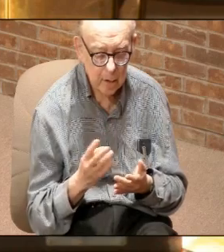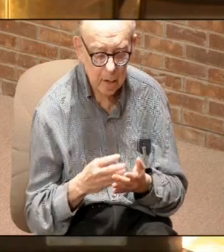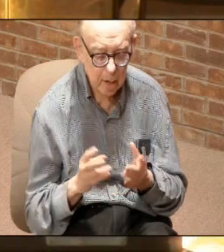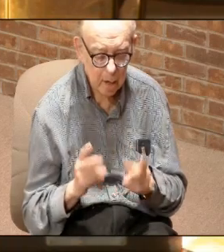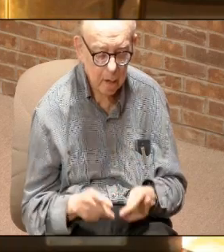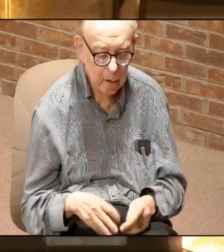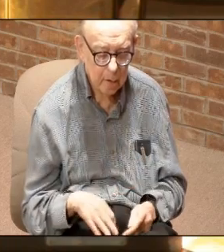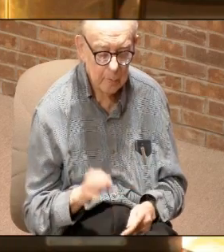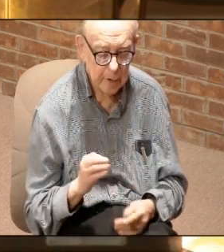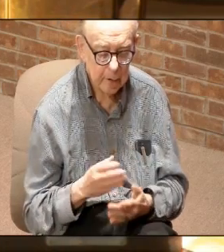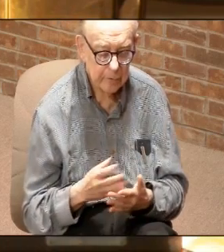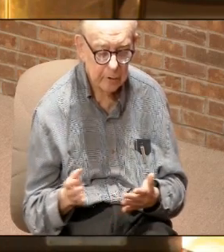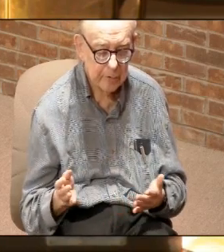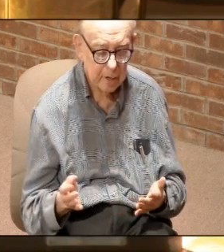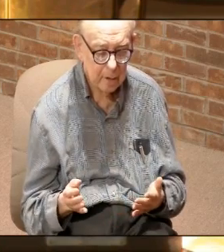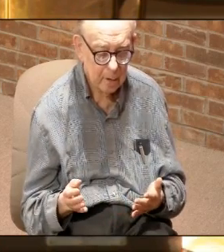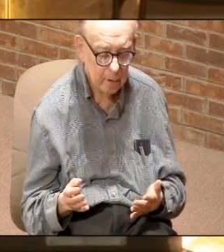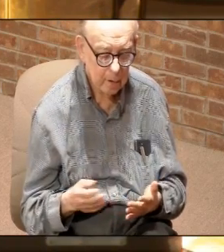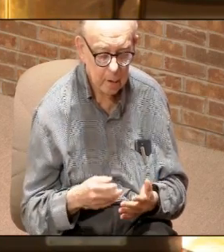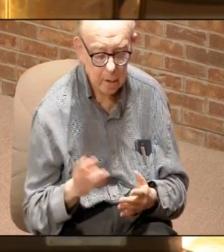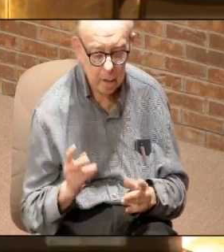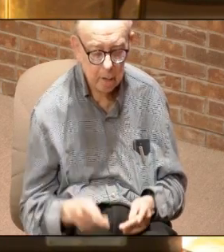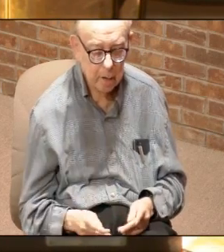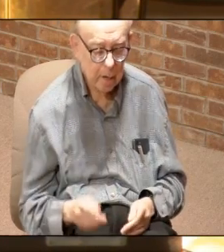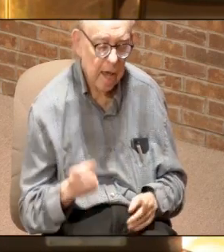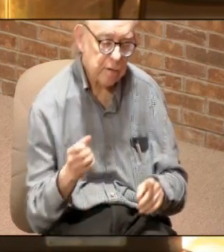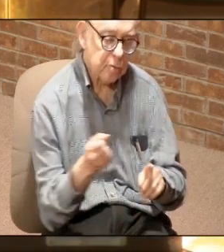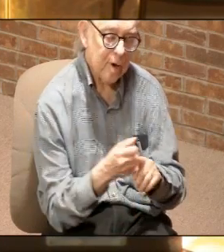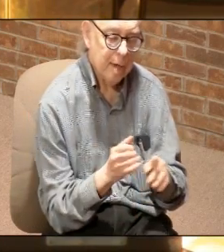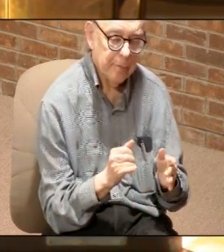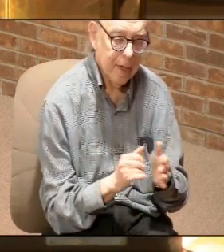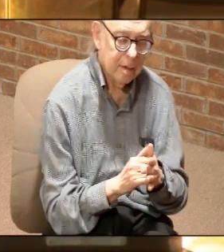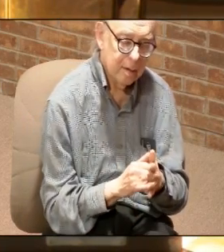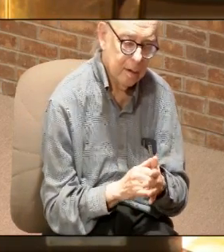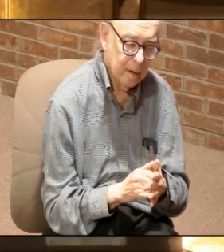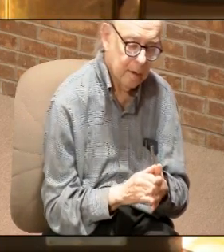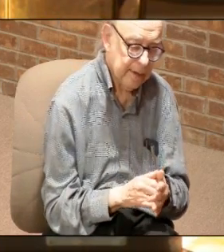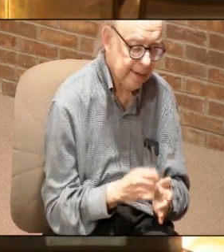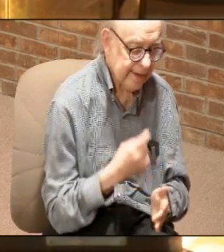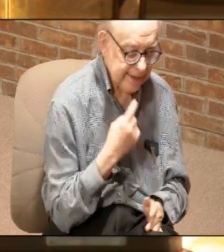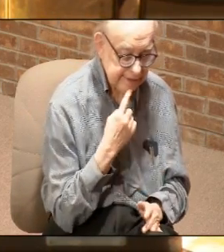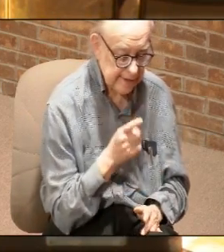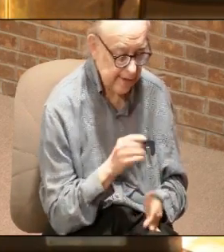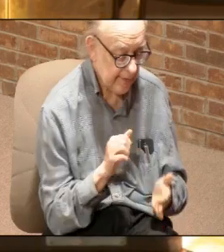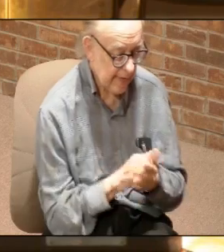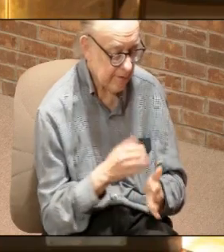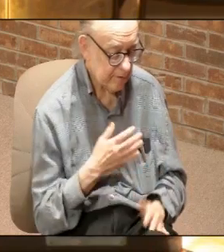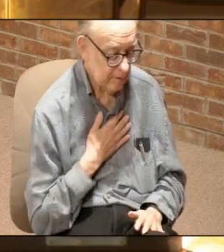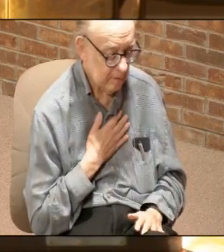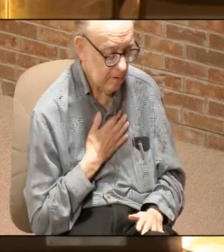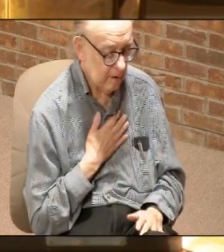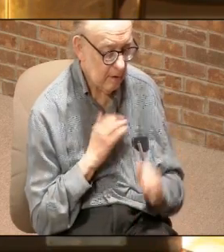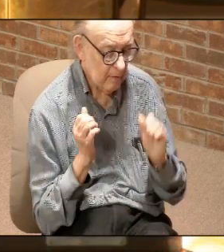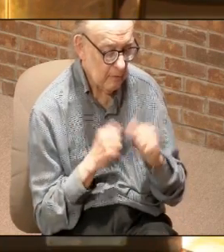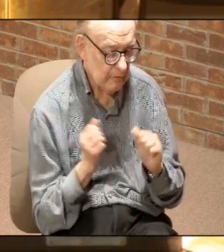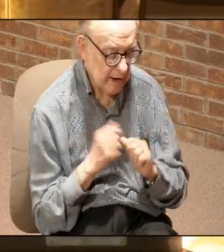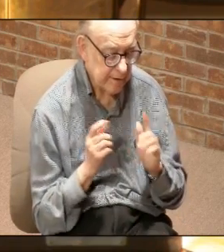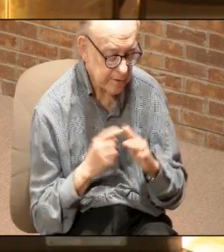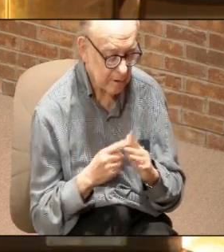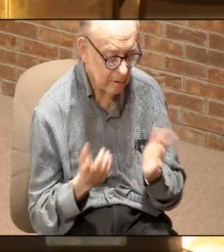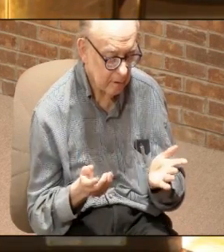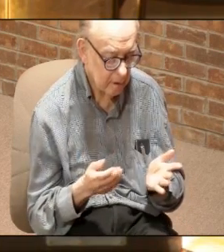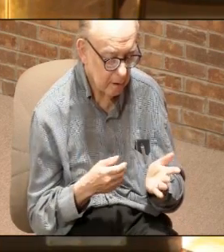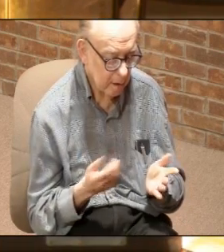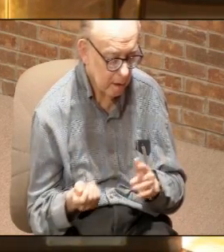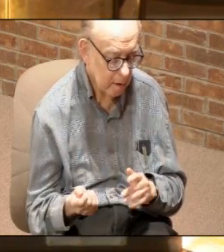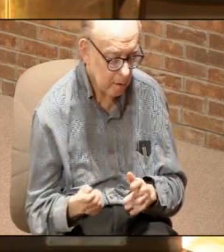went to pick up something and somebody else grabbed it and said, it's mine, and a fight broke out? Or